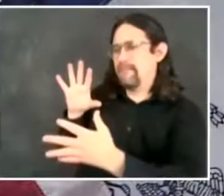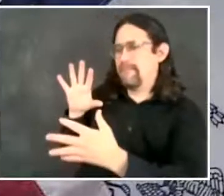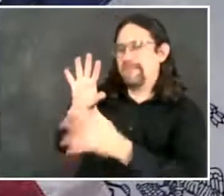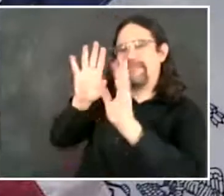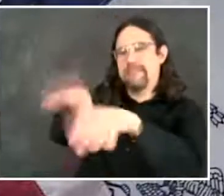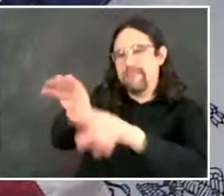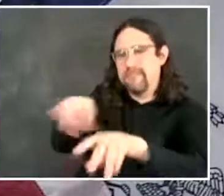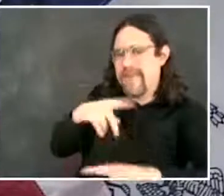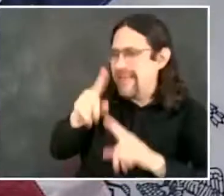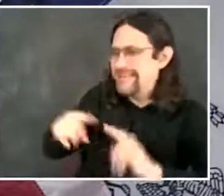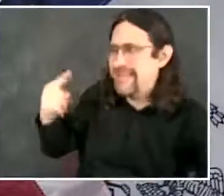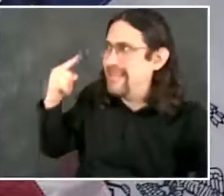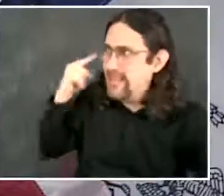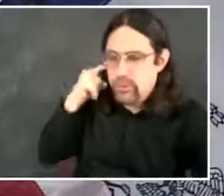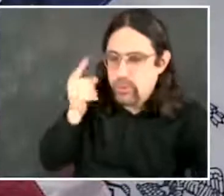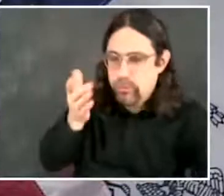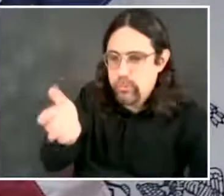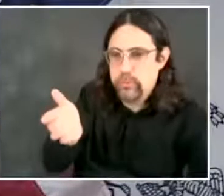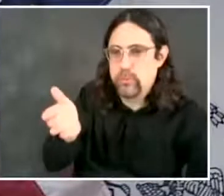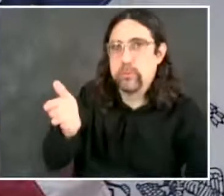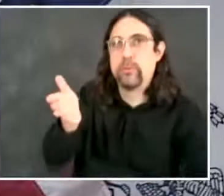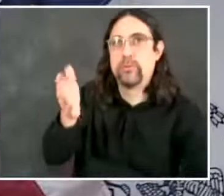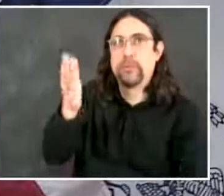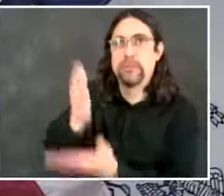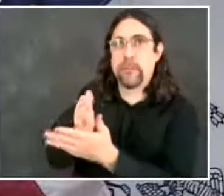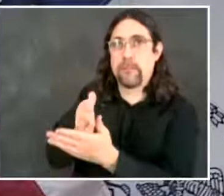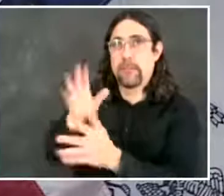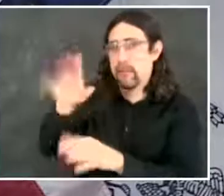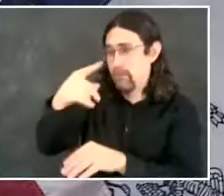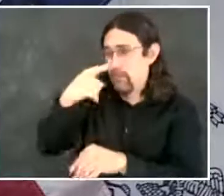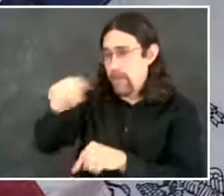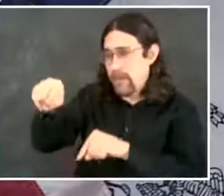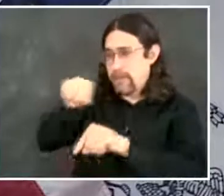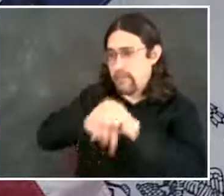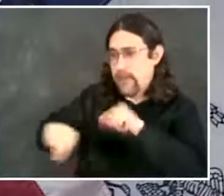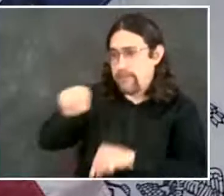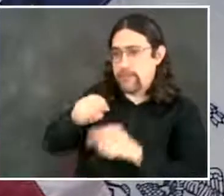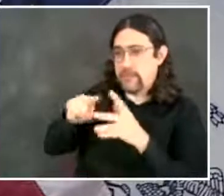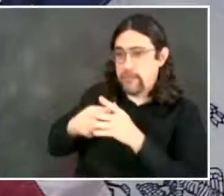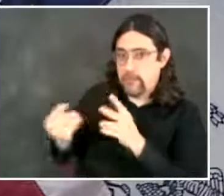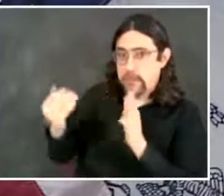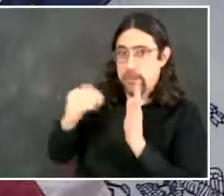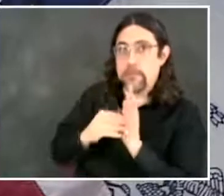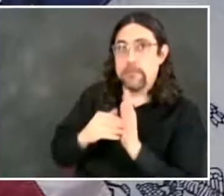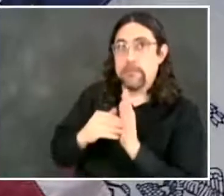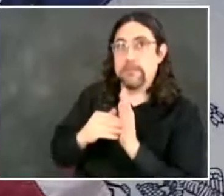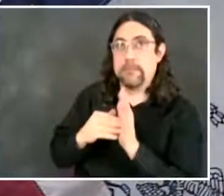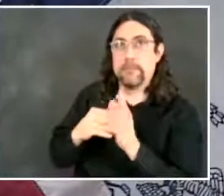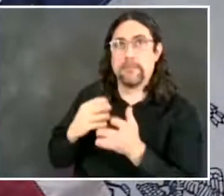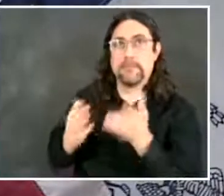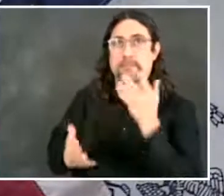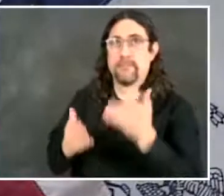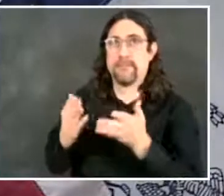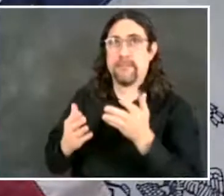you start again the question, please, and try and, I don't know if you're moving around or something, but try and stay stable so we can hear you.